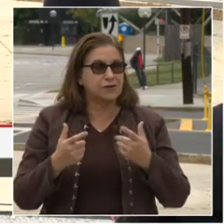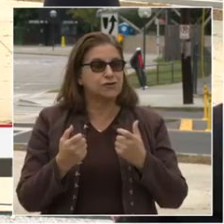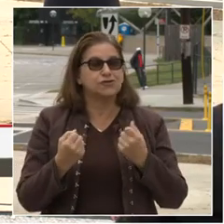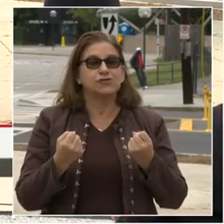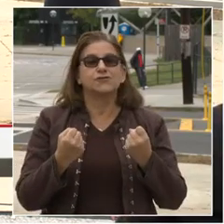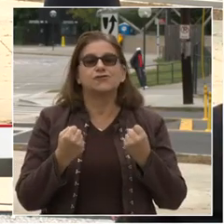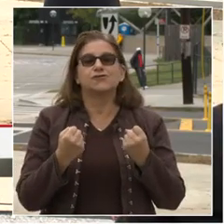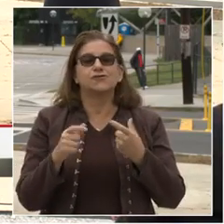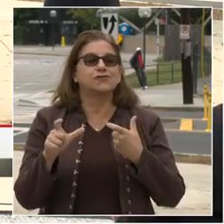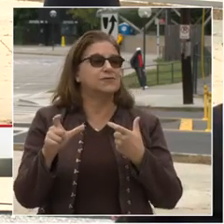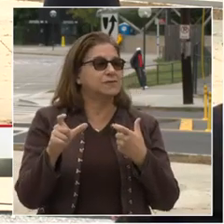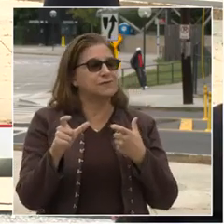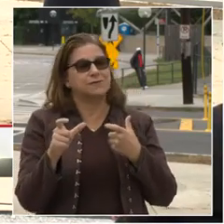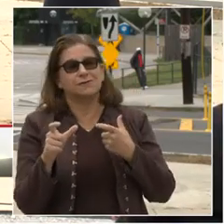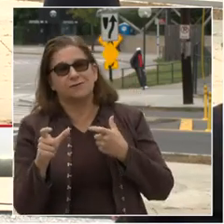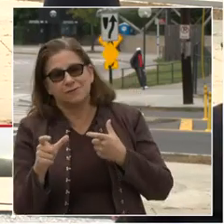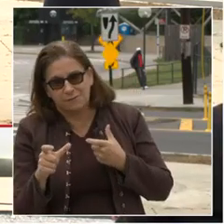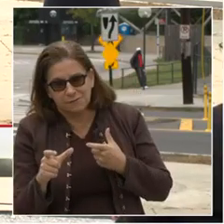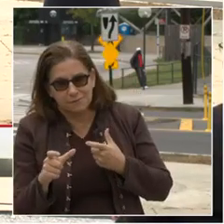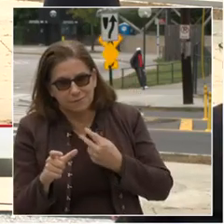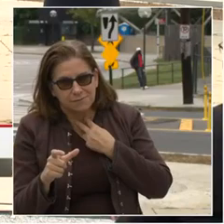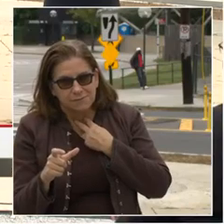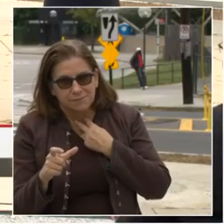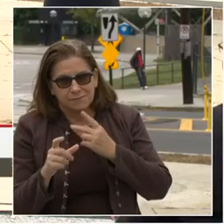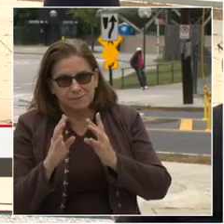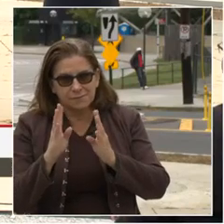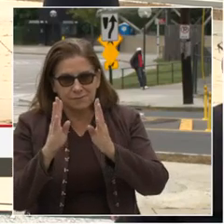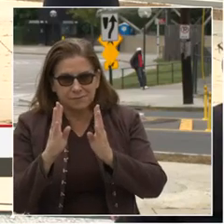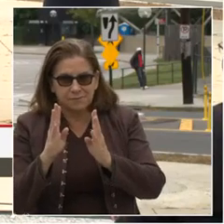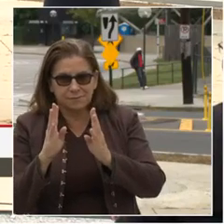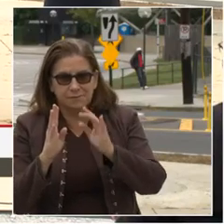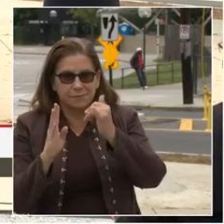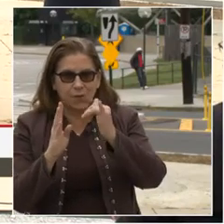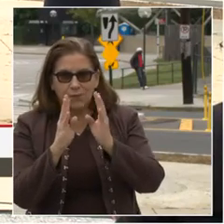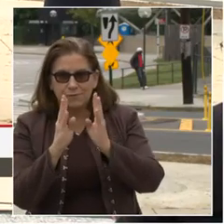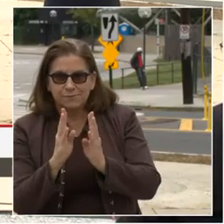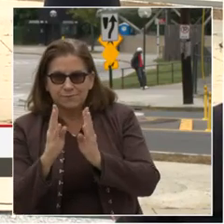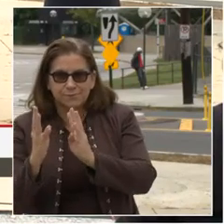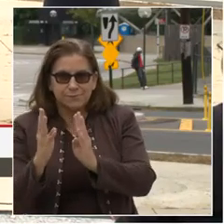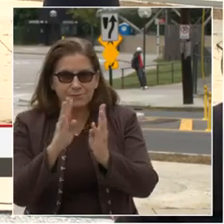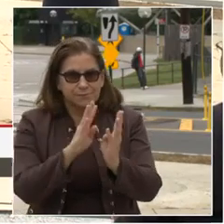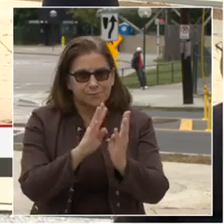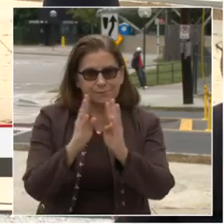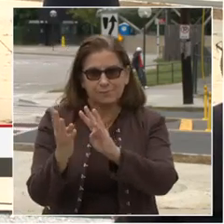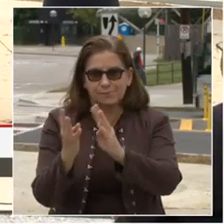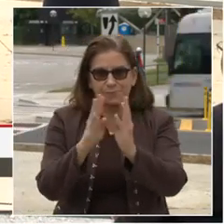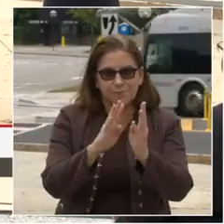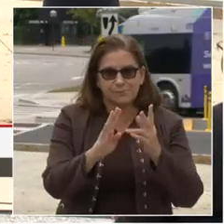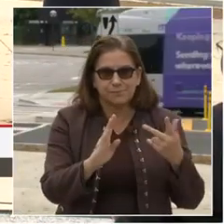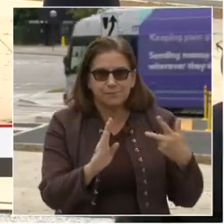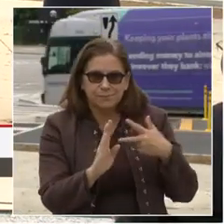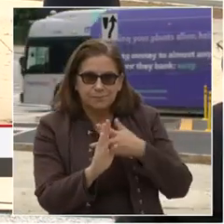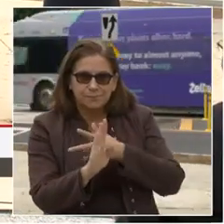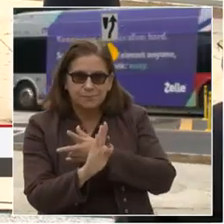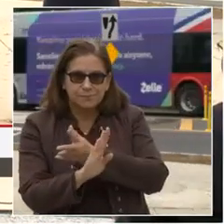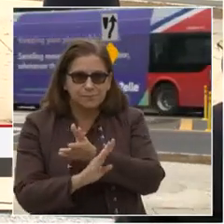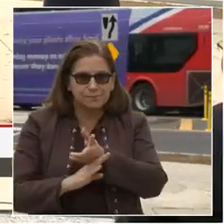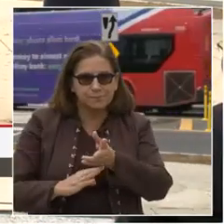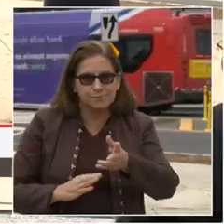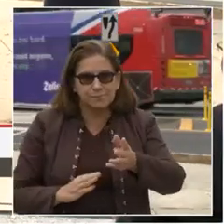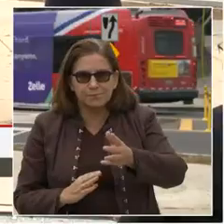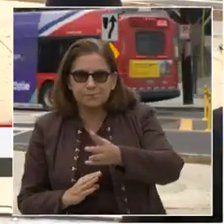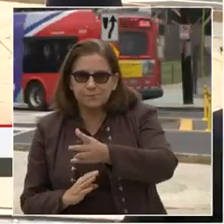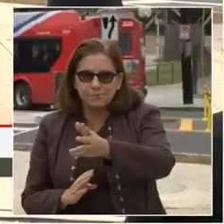about a lot more of these taking place. So will that be taken into consideration? Because obviously, if it